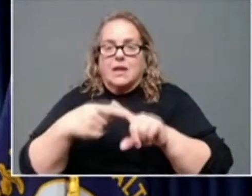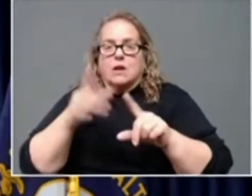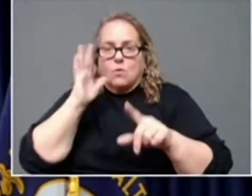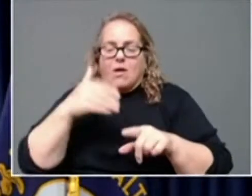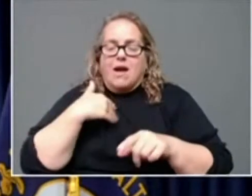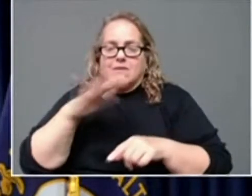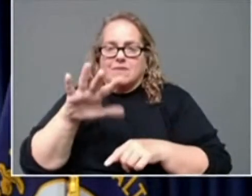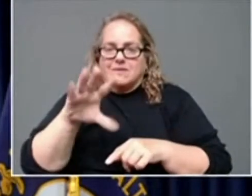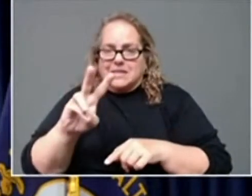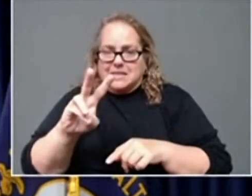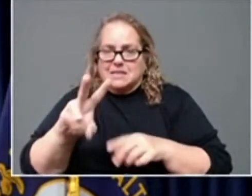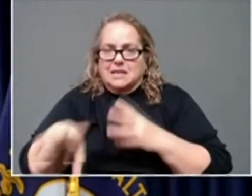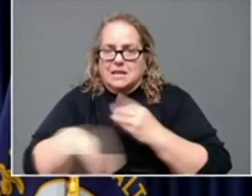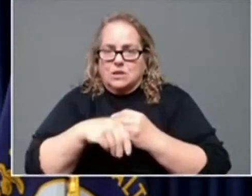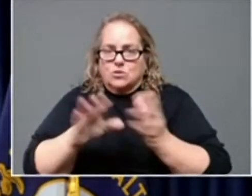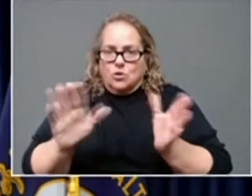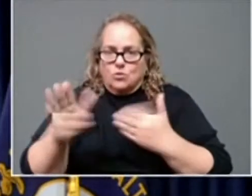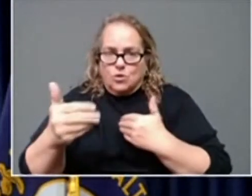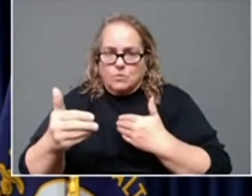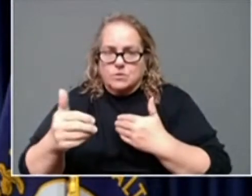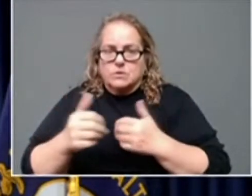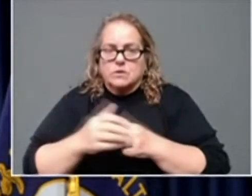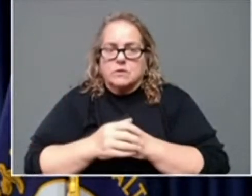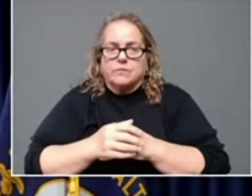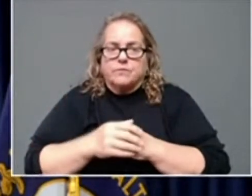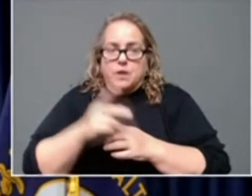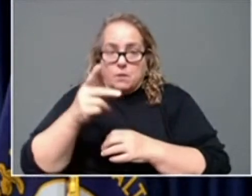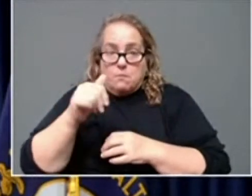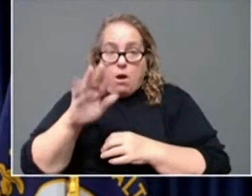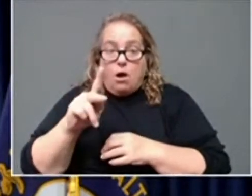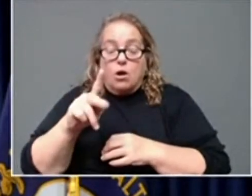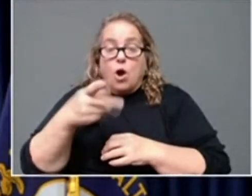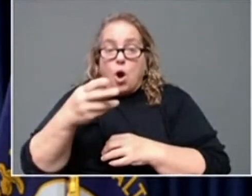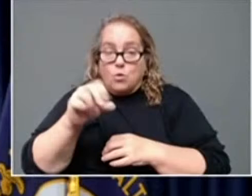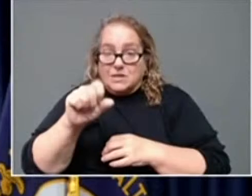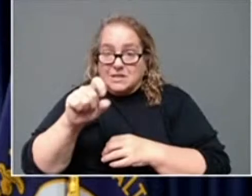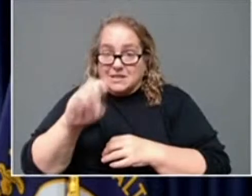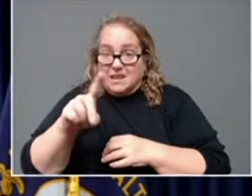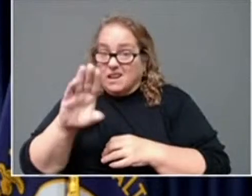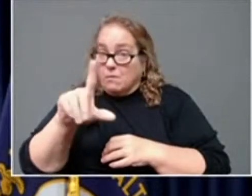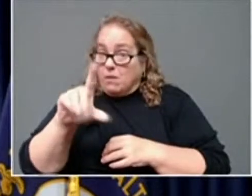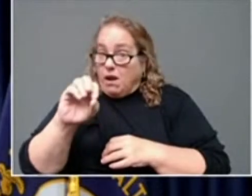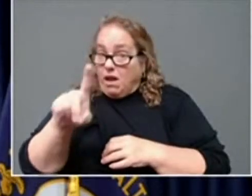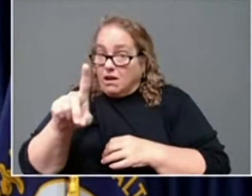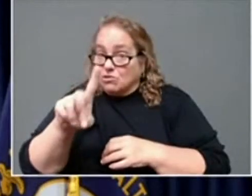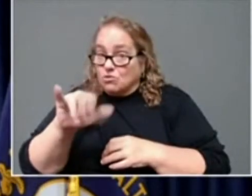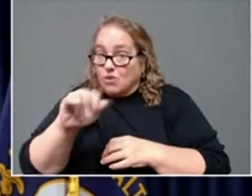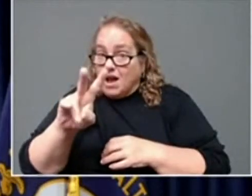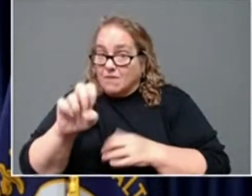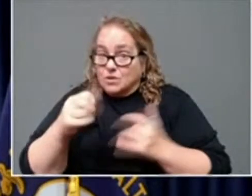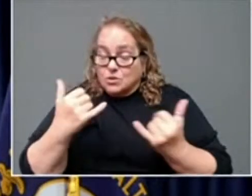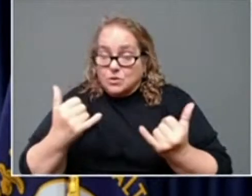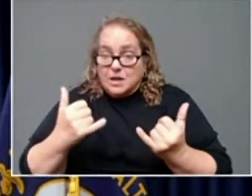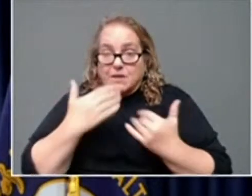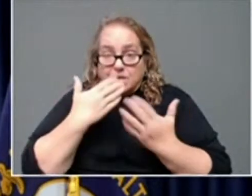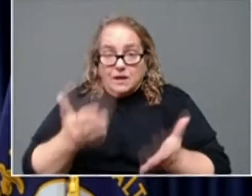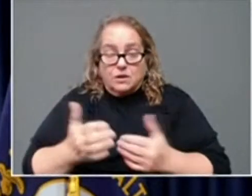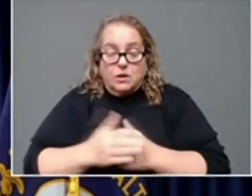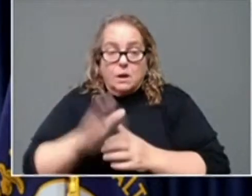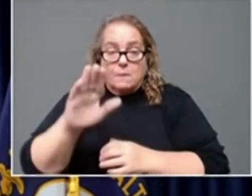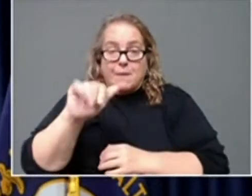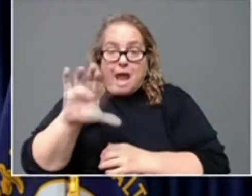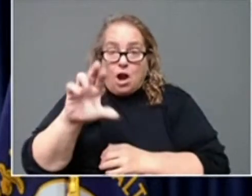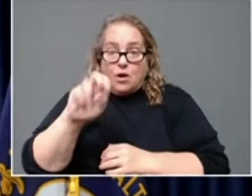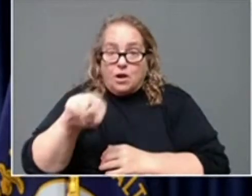with the lights not going, the park hosted a blood drive today. So thank you. Barron River has 30 rooms